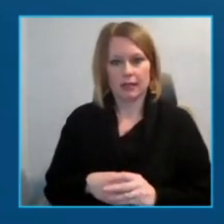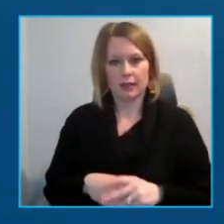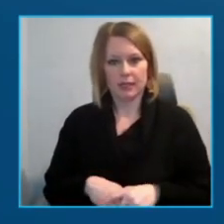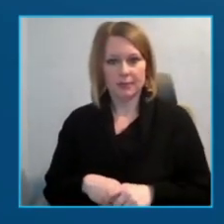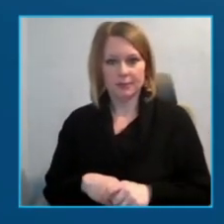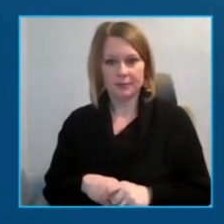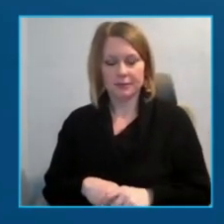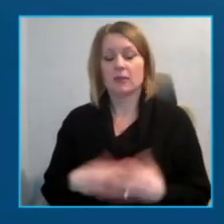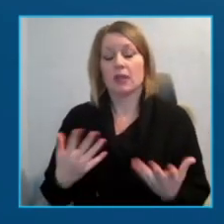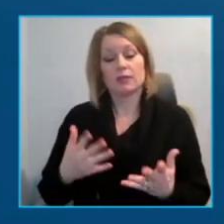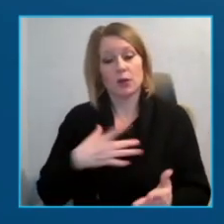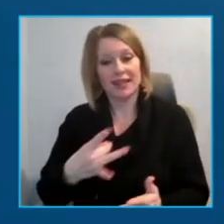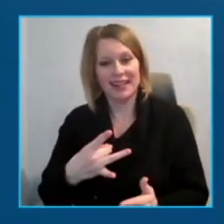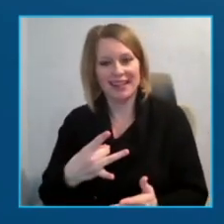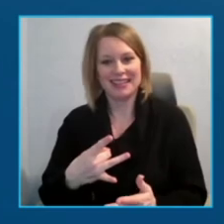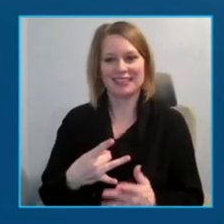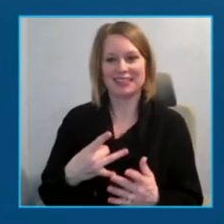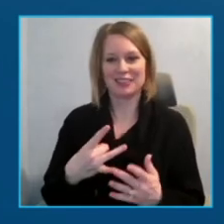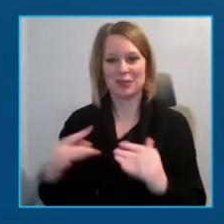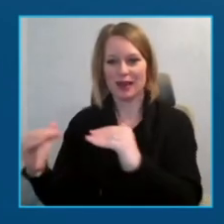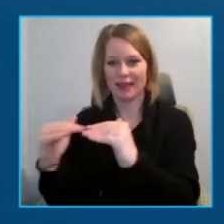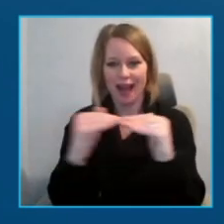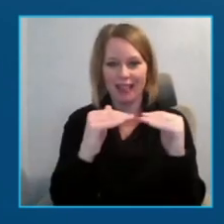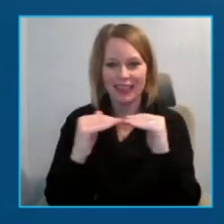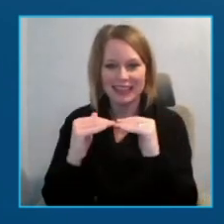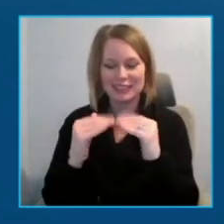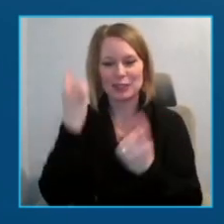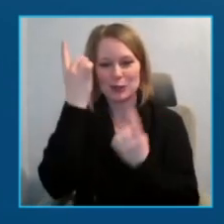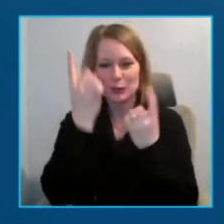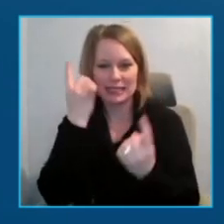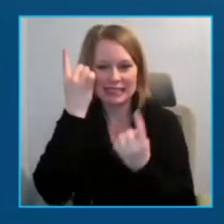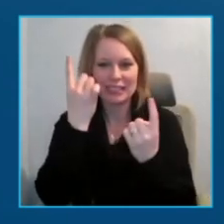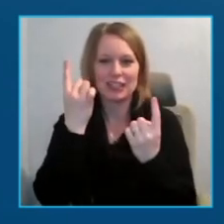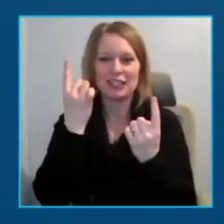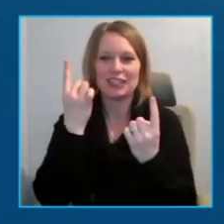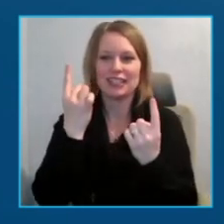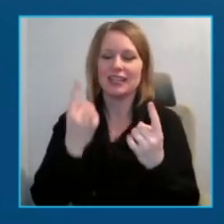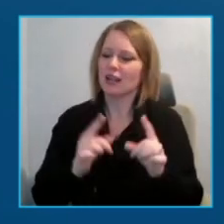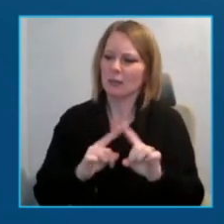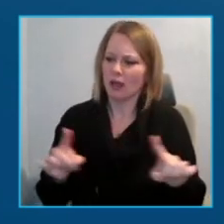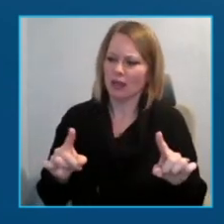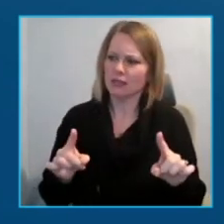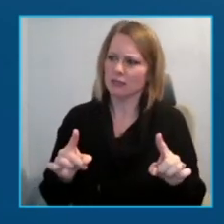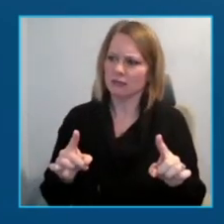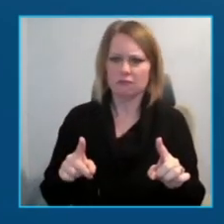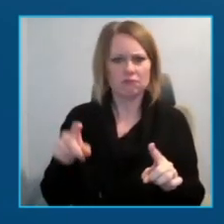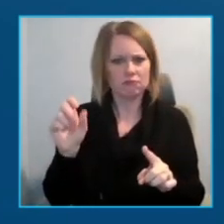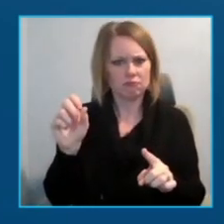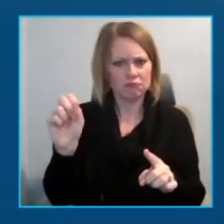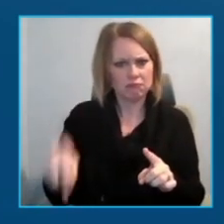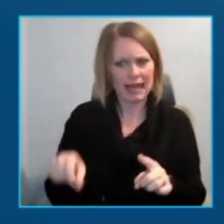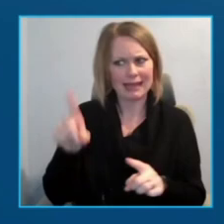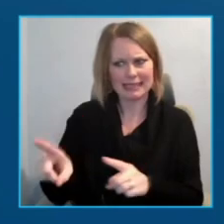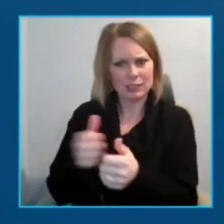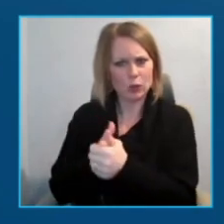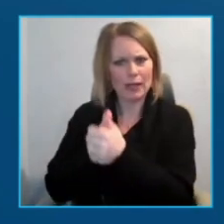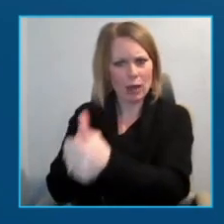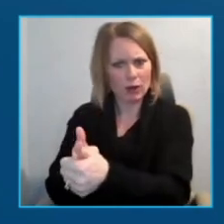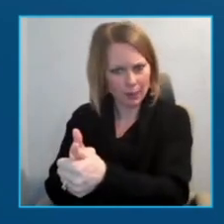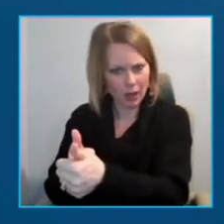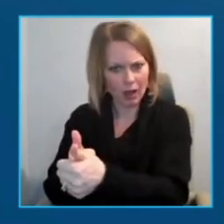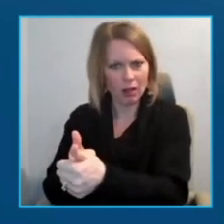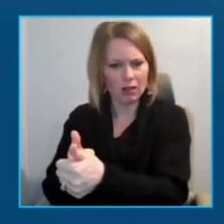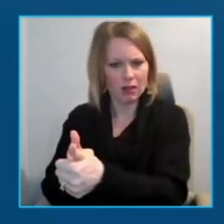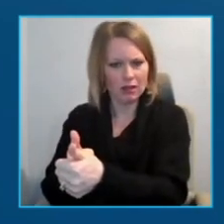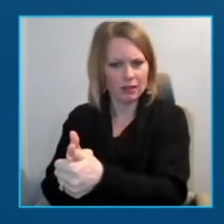consider erring in that way also, and not holding current leadership accountable for what past chairs in past times